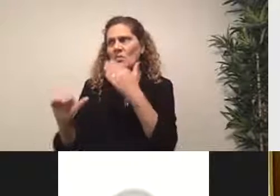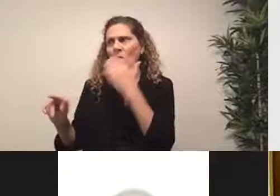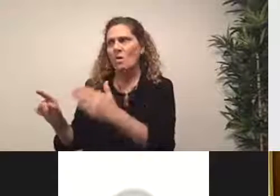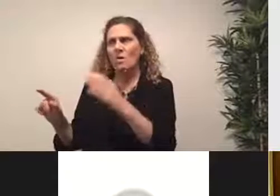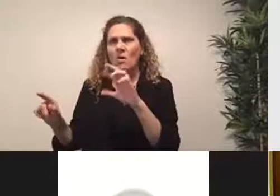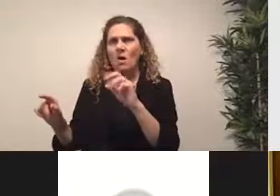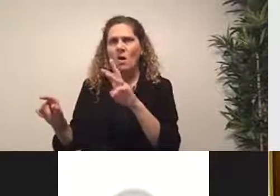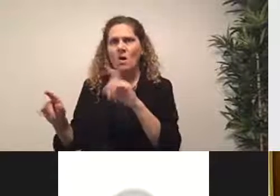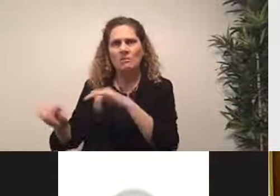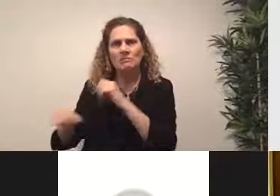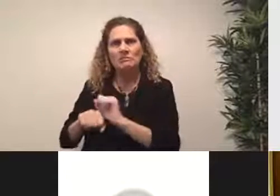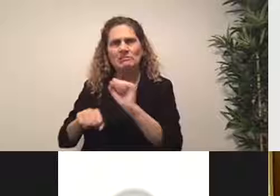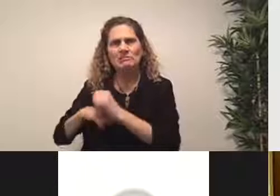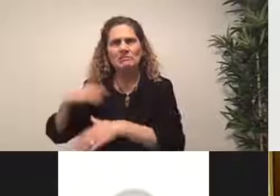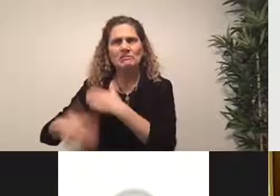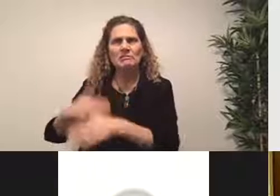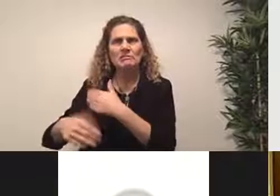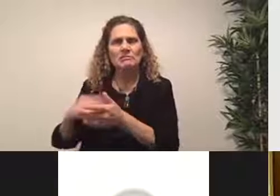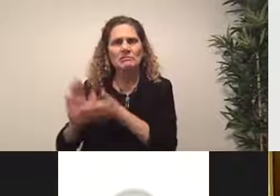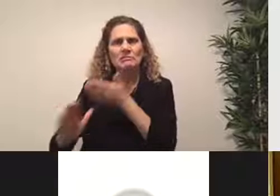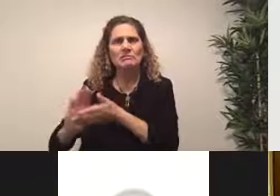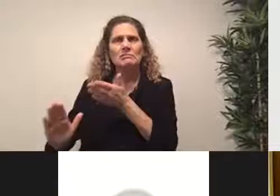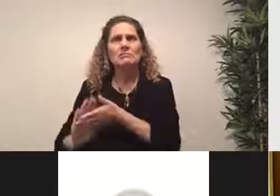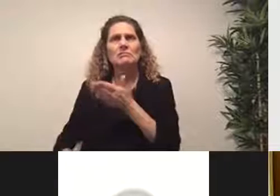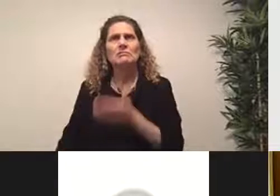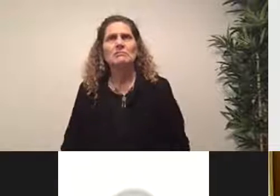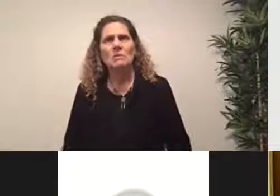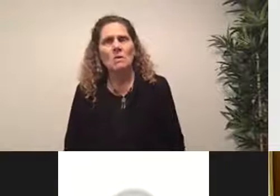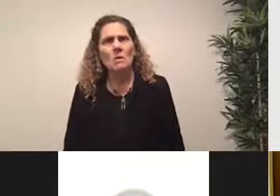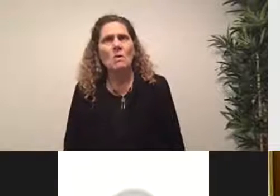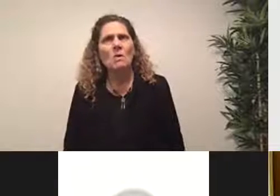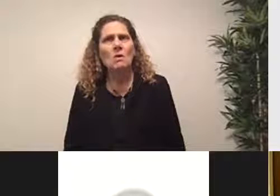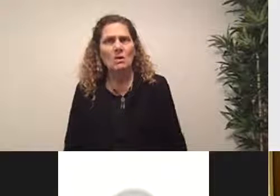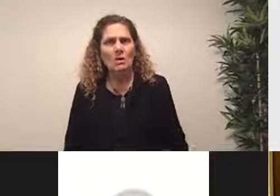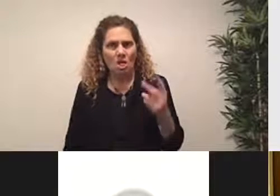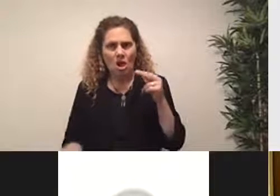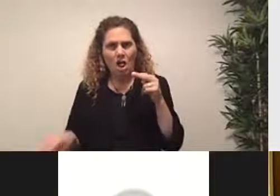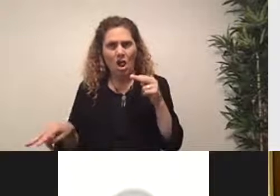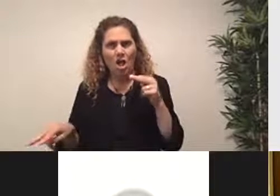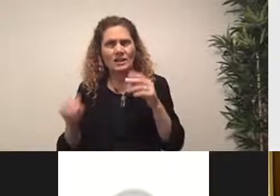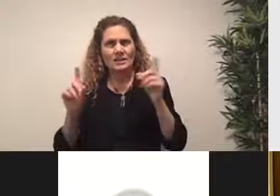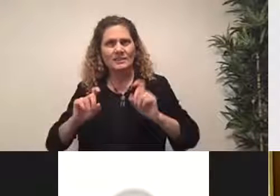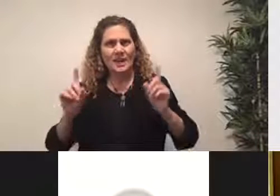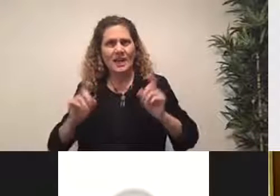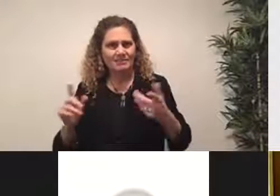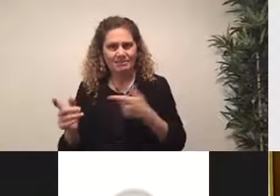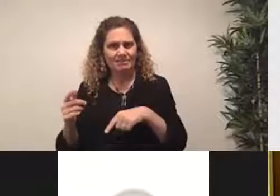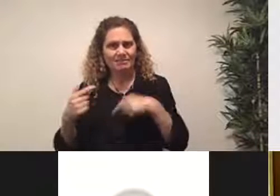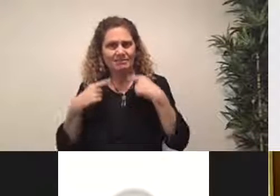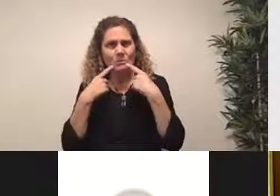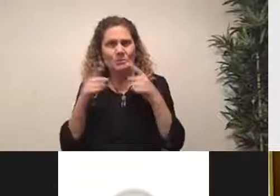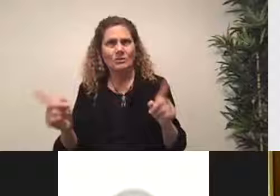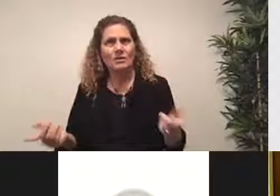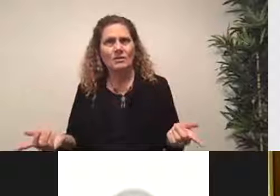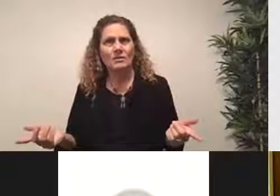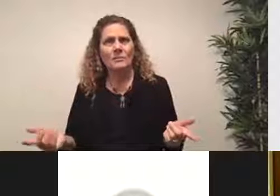testing numbers and our testing efforts to see that it's working. Just yesterday, for example, we had 1,159 people who